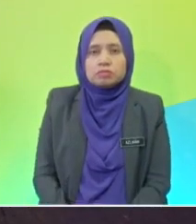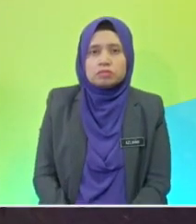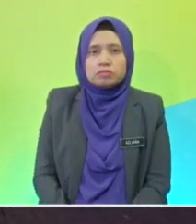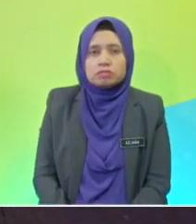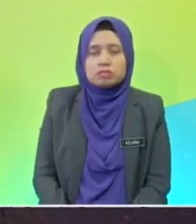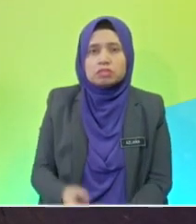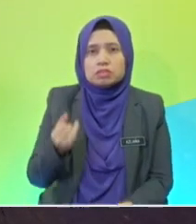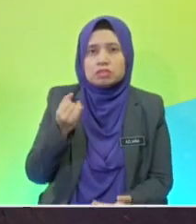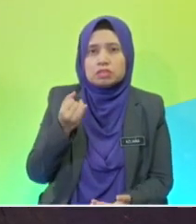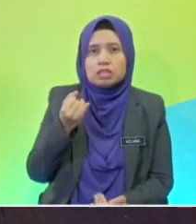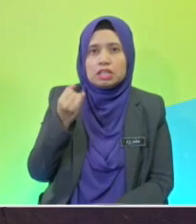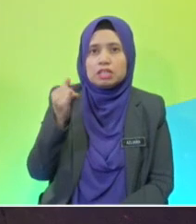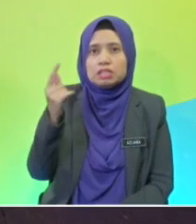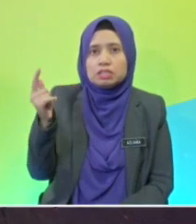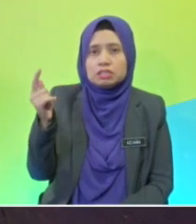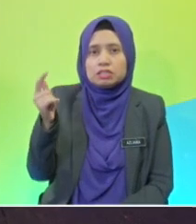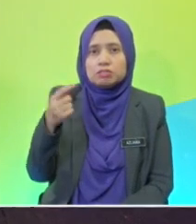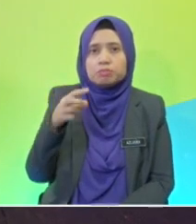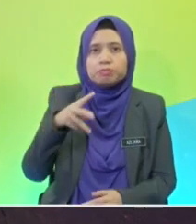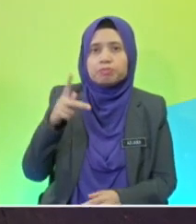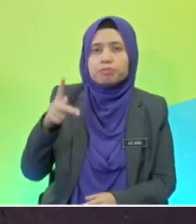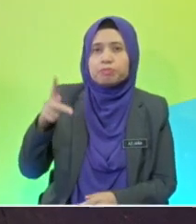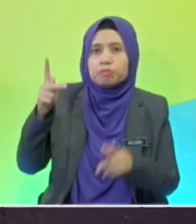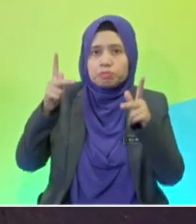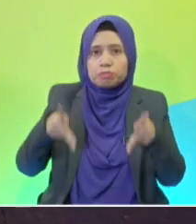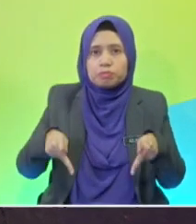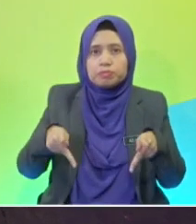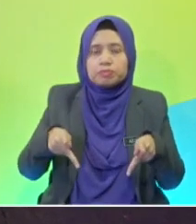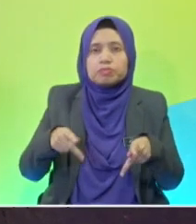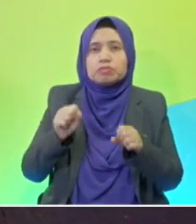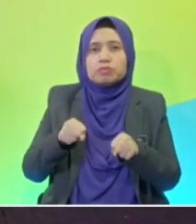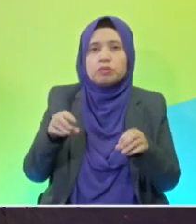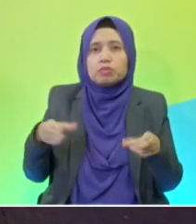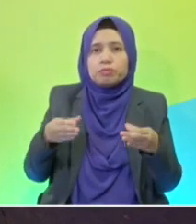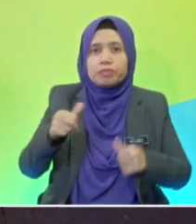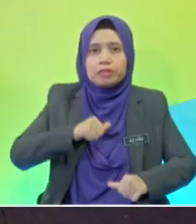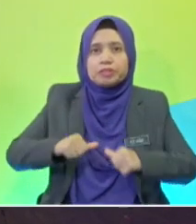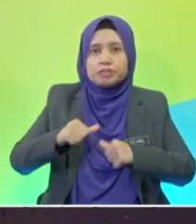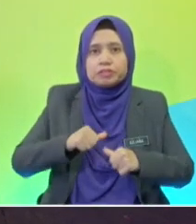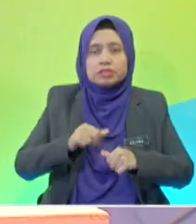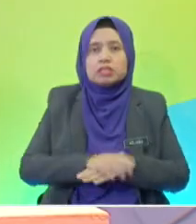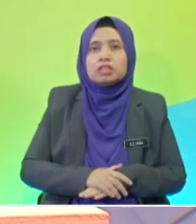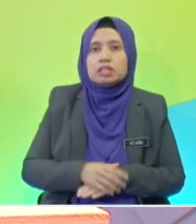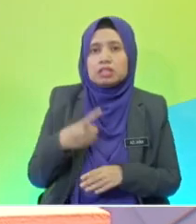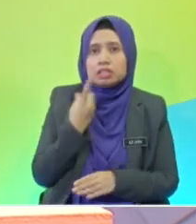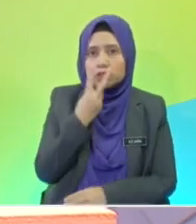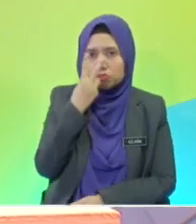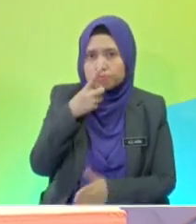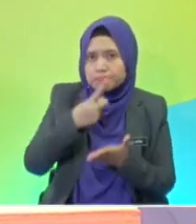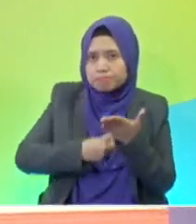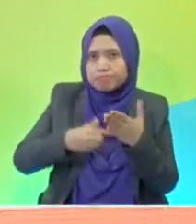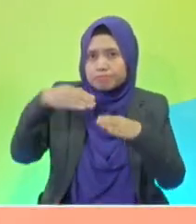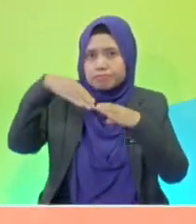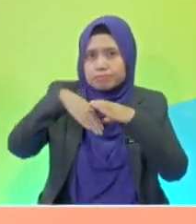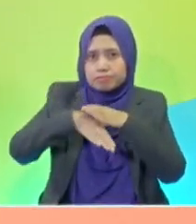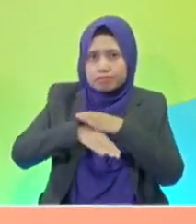this is the discovery, then the pupils really have a lot of activities to do. Yeah, so we're going to see what's inside this.